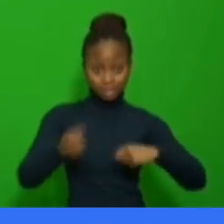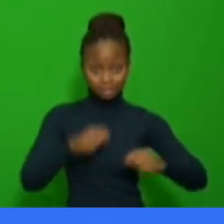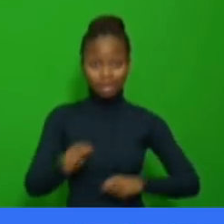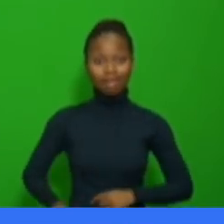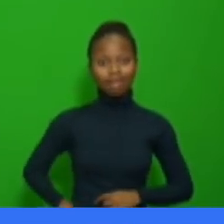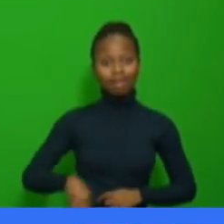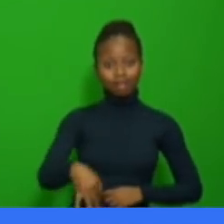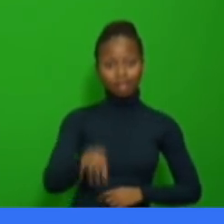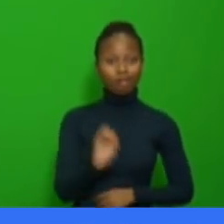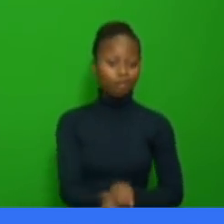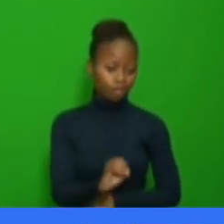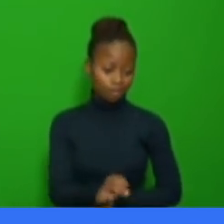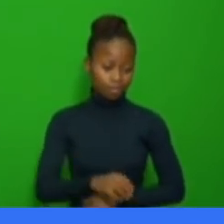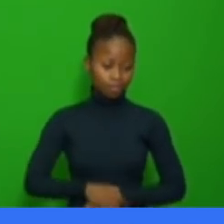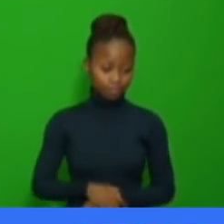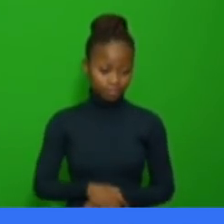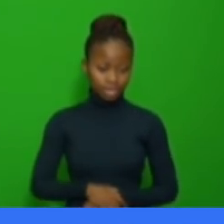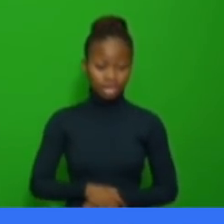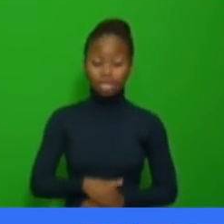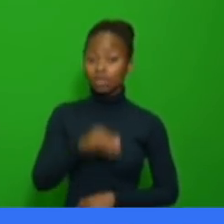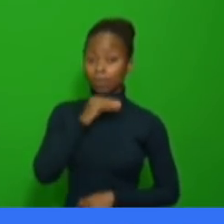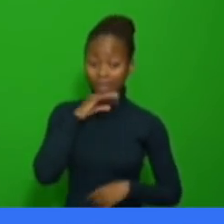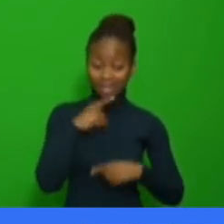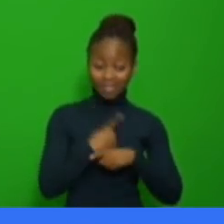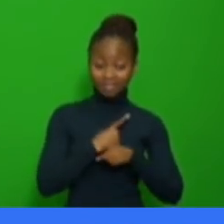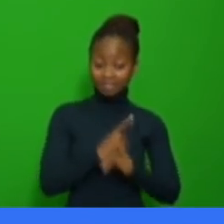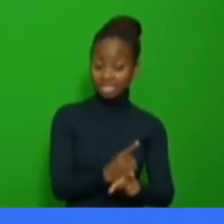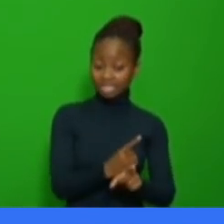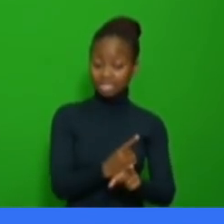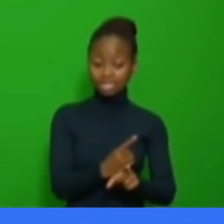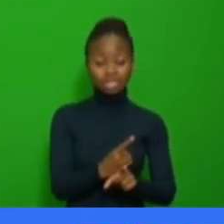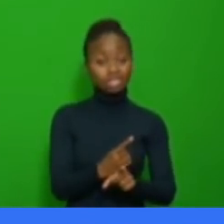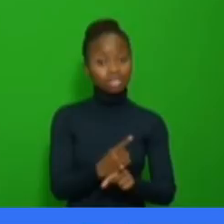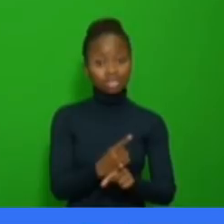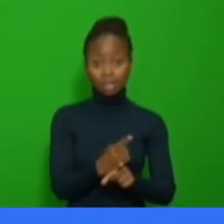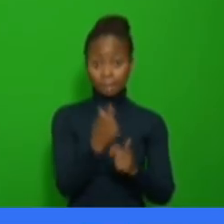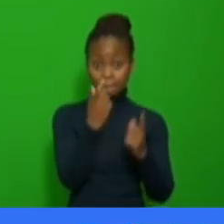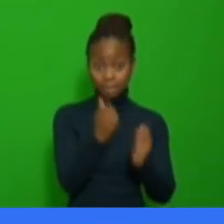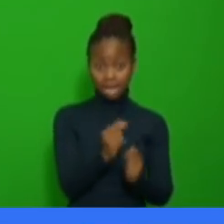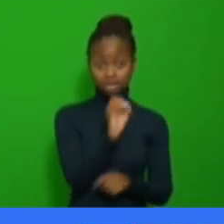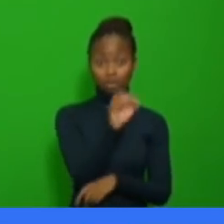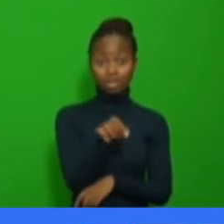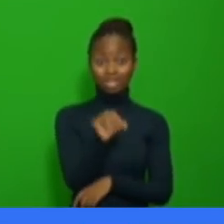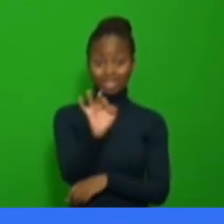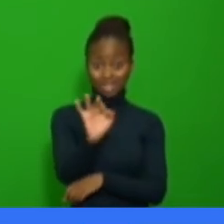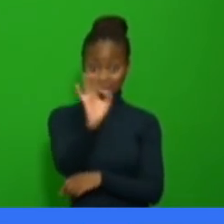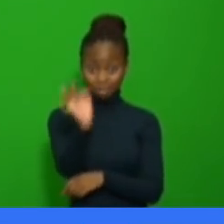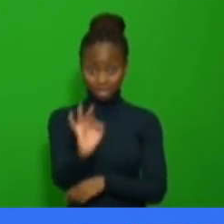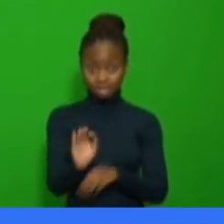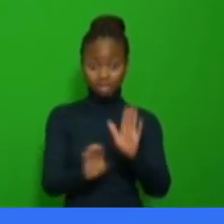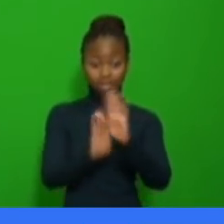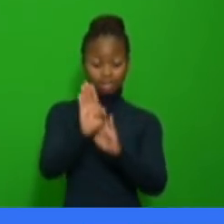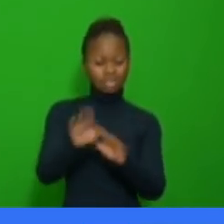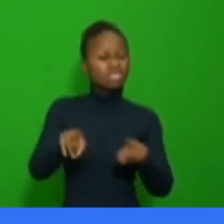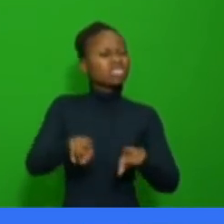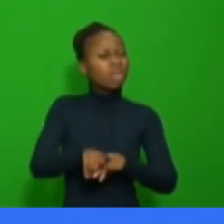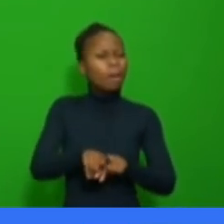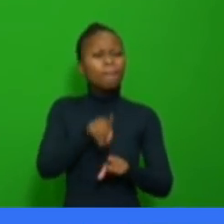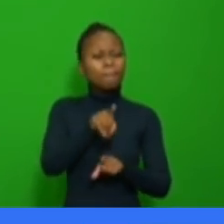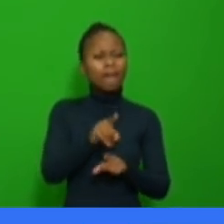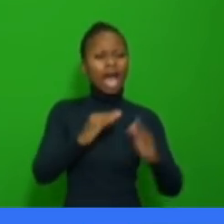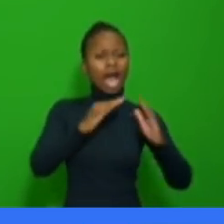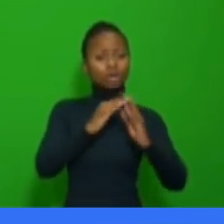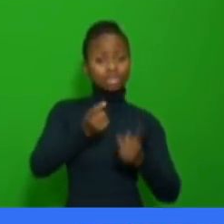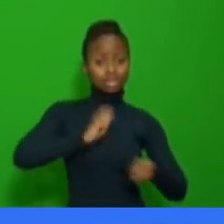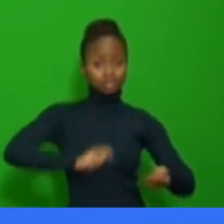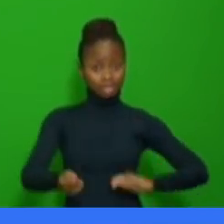fixed investment is now forecast to contract by 0.3% in 2019, while household consumption expenditure will rise